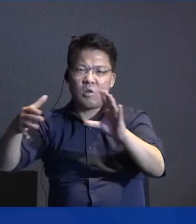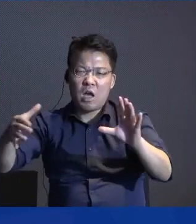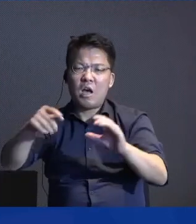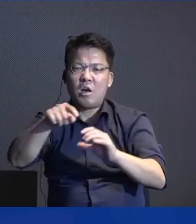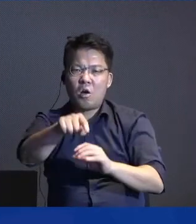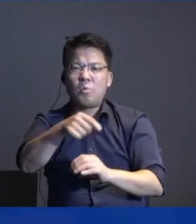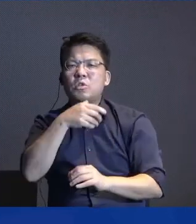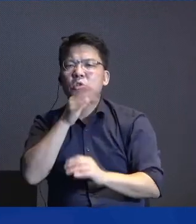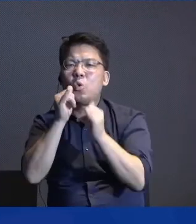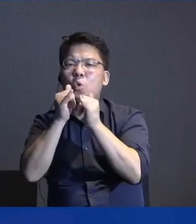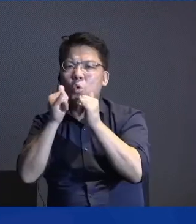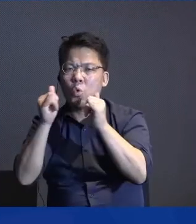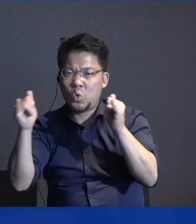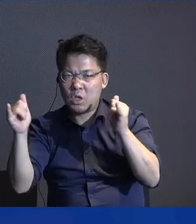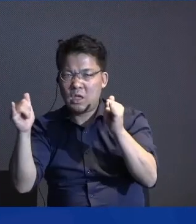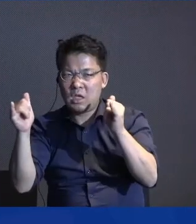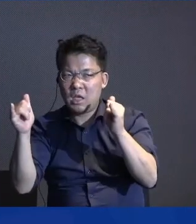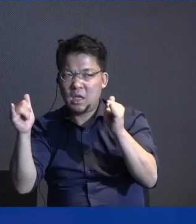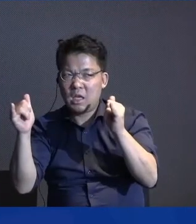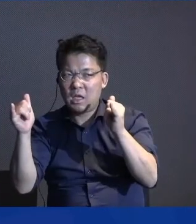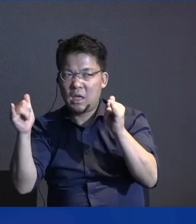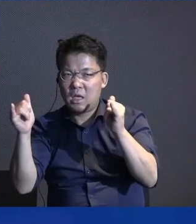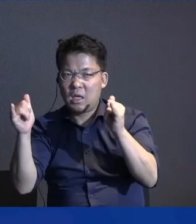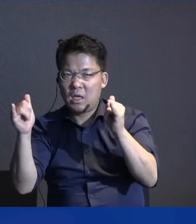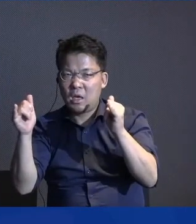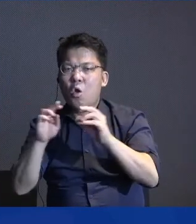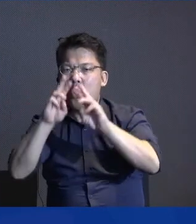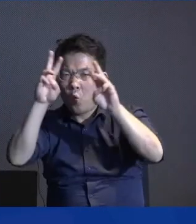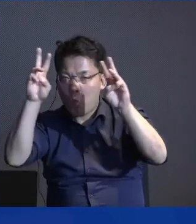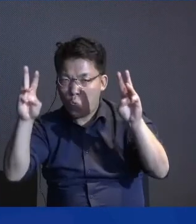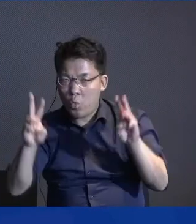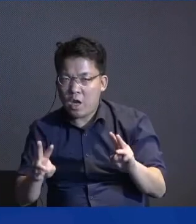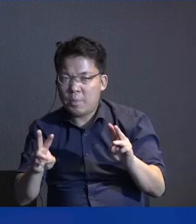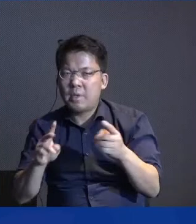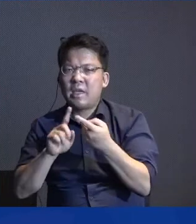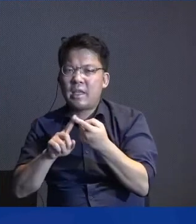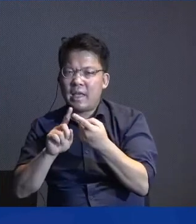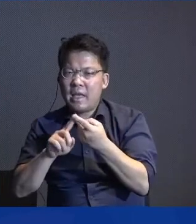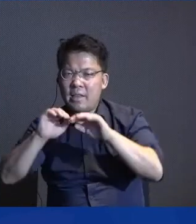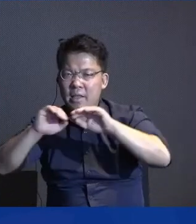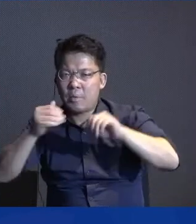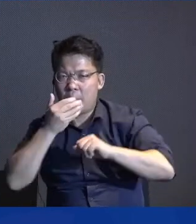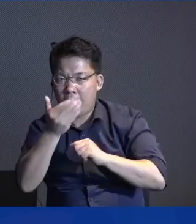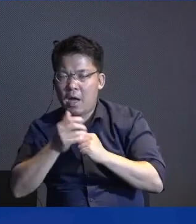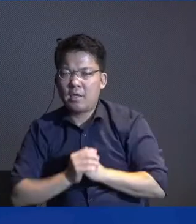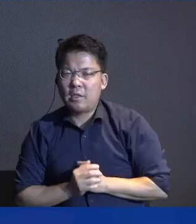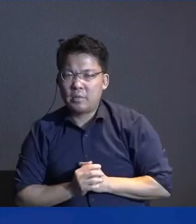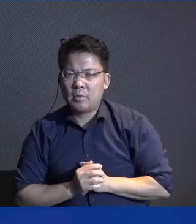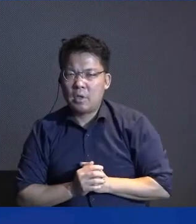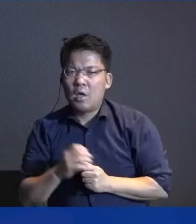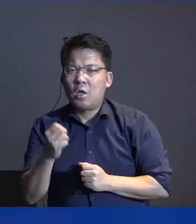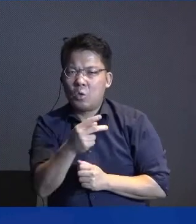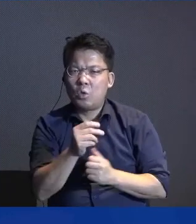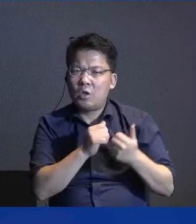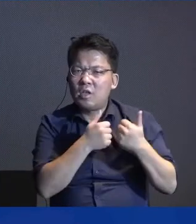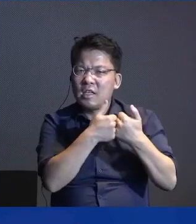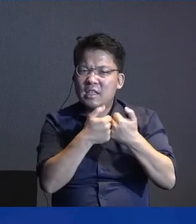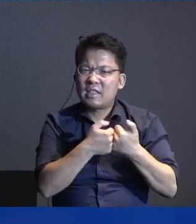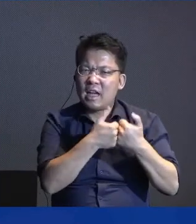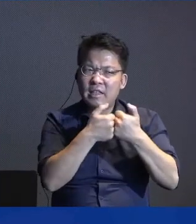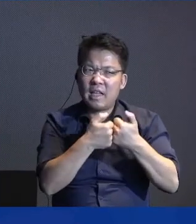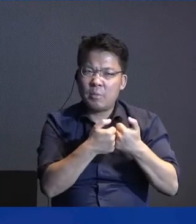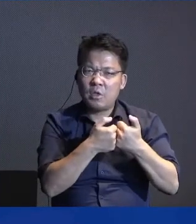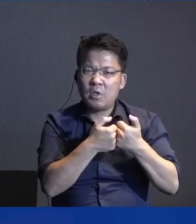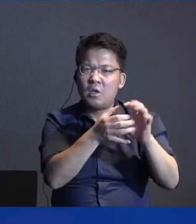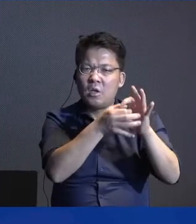older adults to make them feel more cared or treated in a